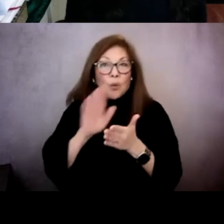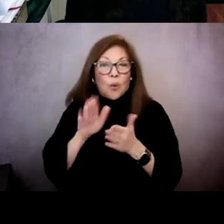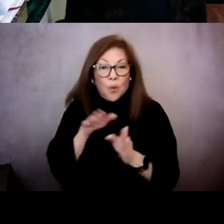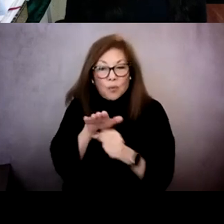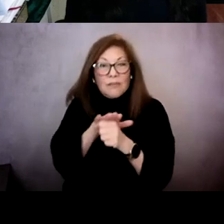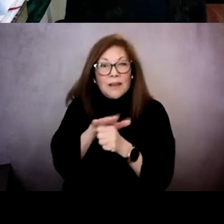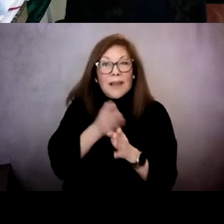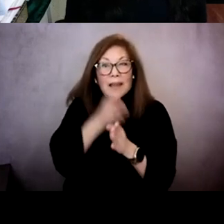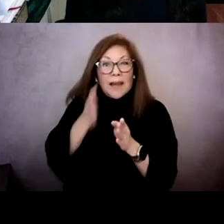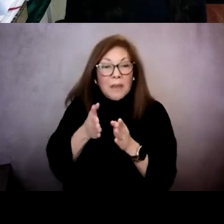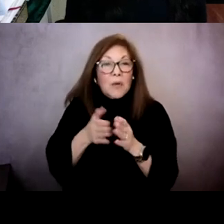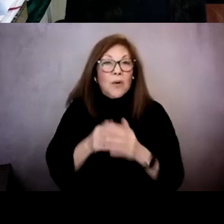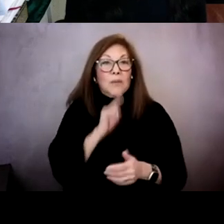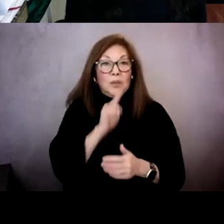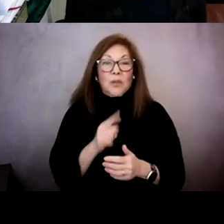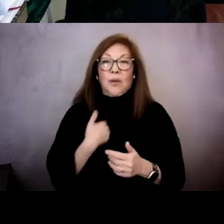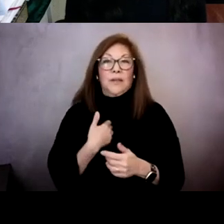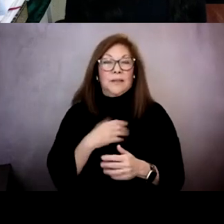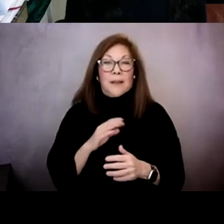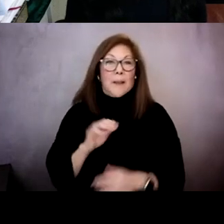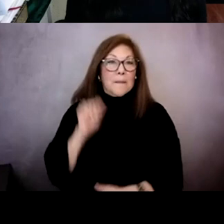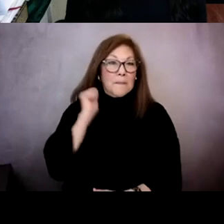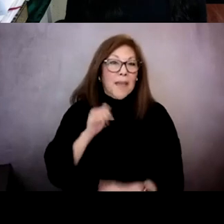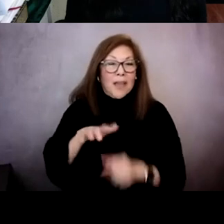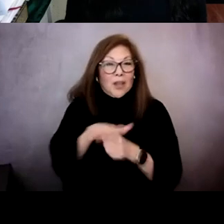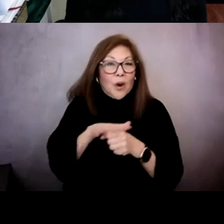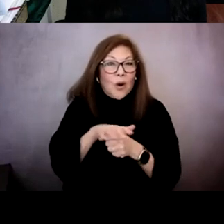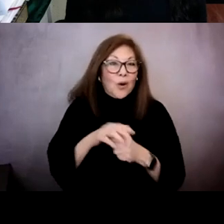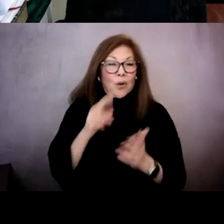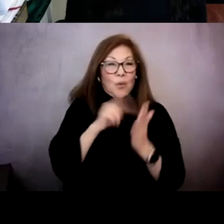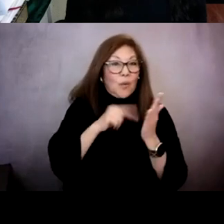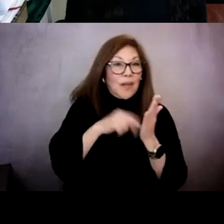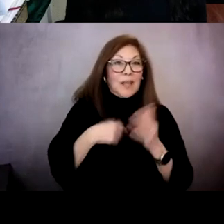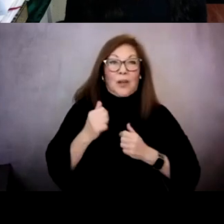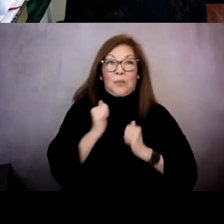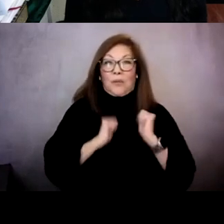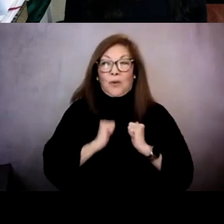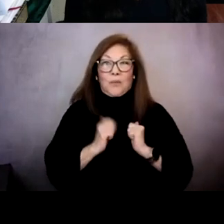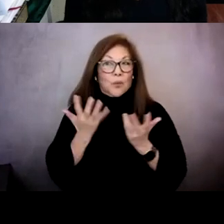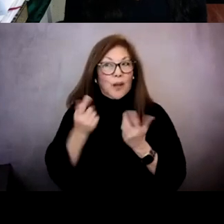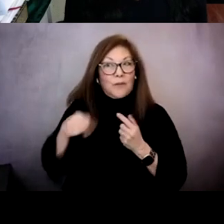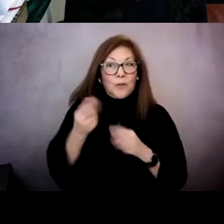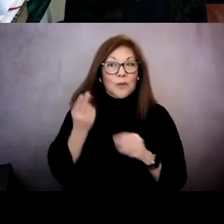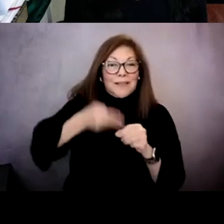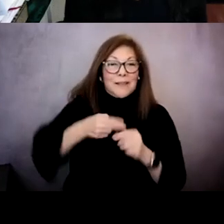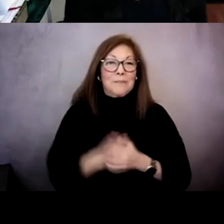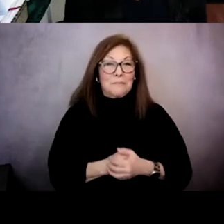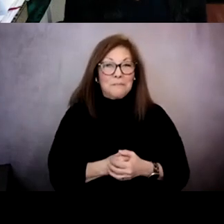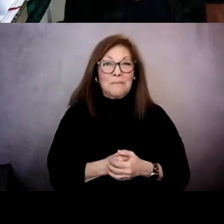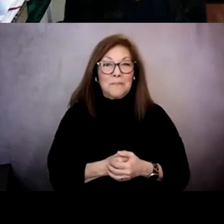sure there is a backyard reading or performance somewhere just waiting for you to attend. I love